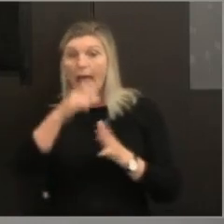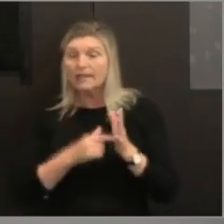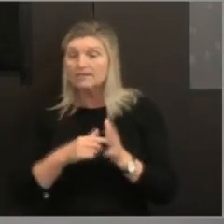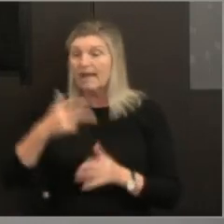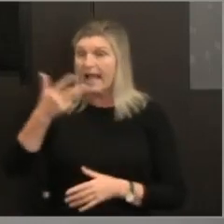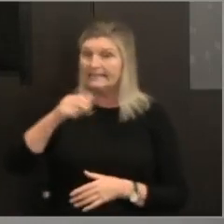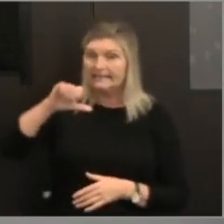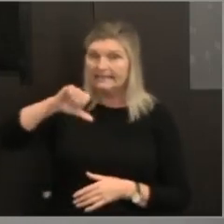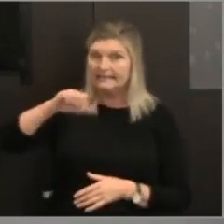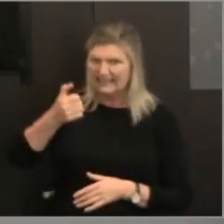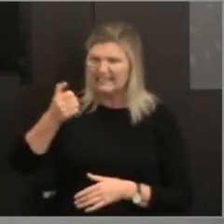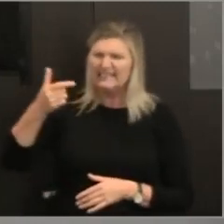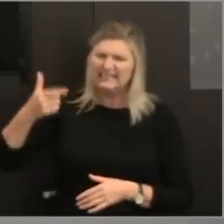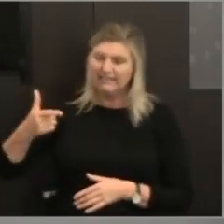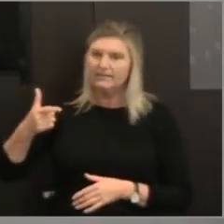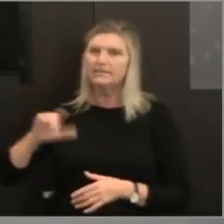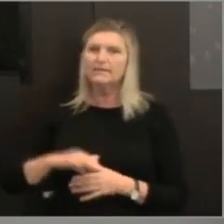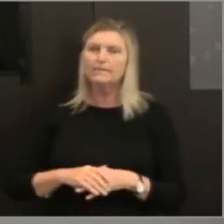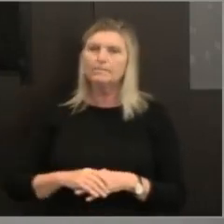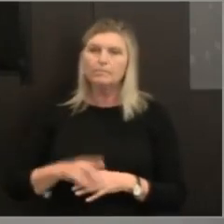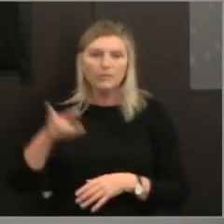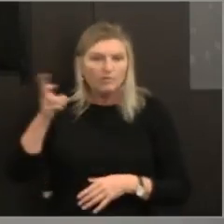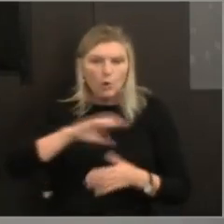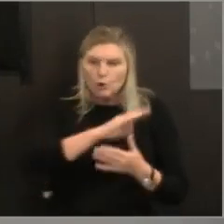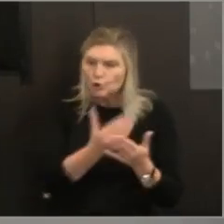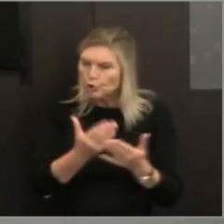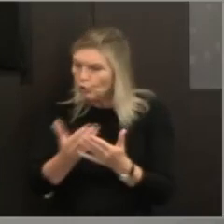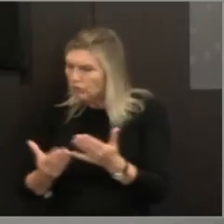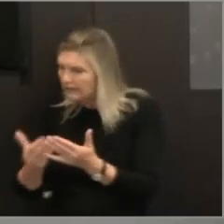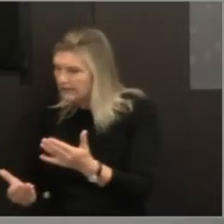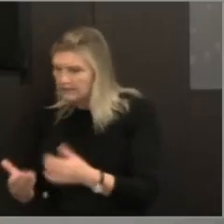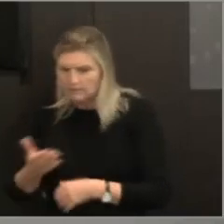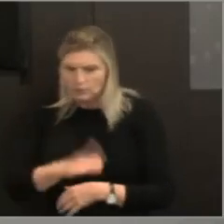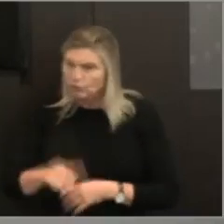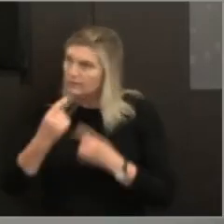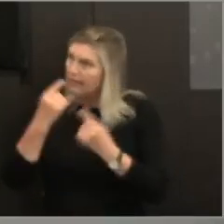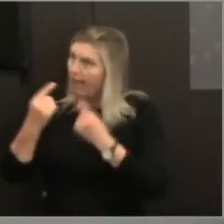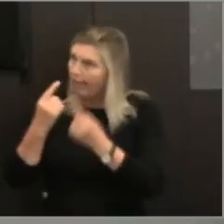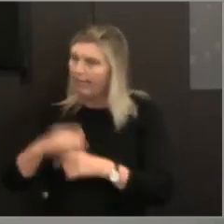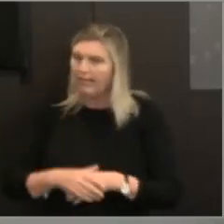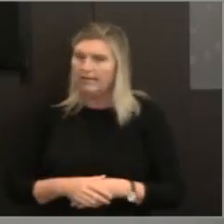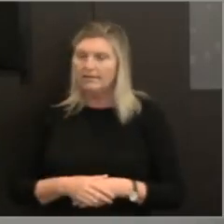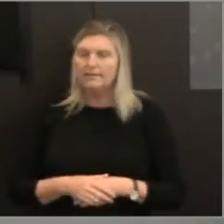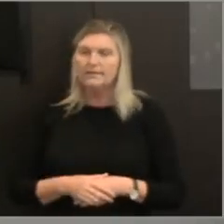1867, the stories of those like Puti Puti Onekawa, also referred